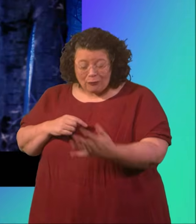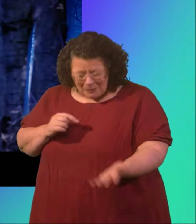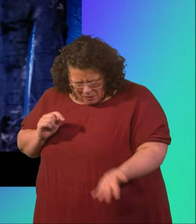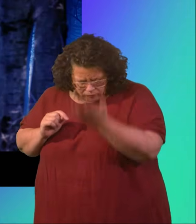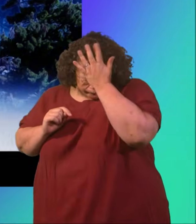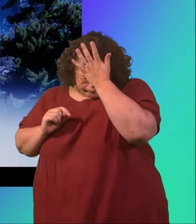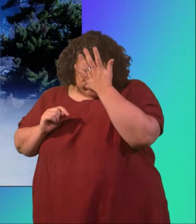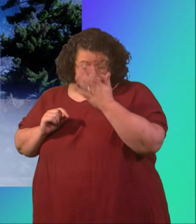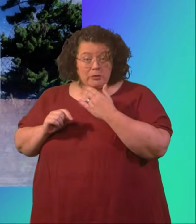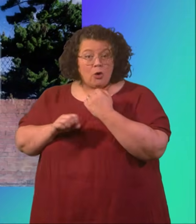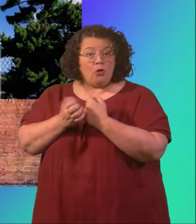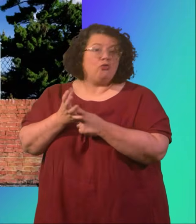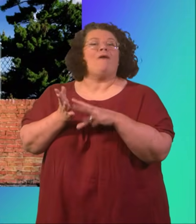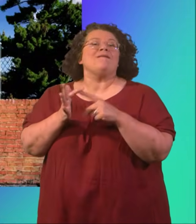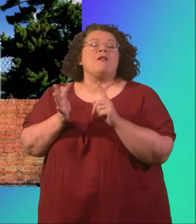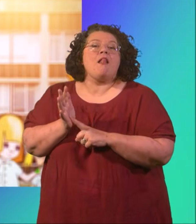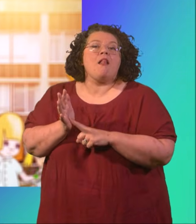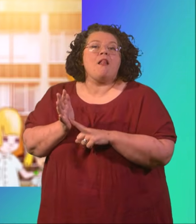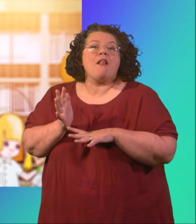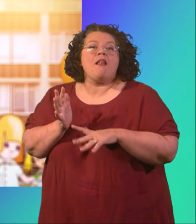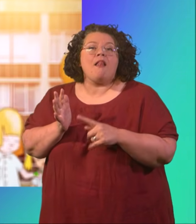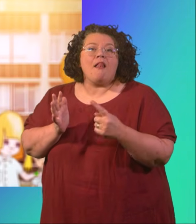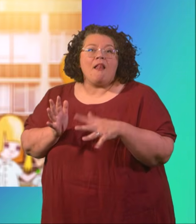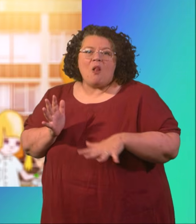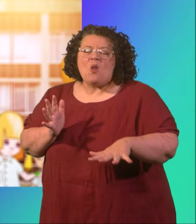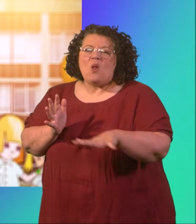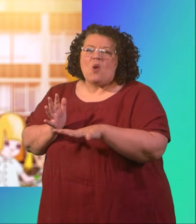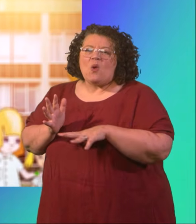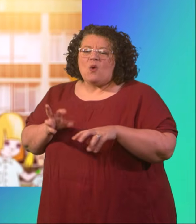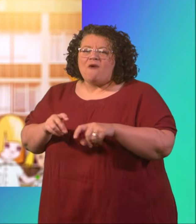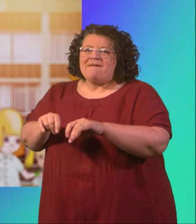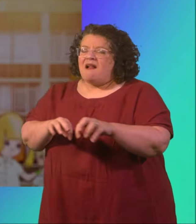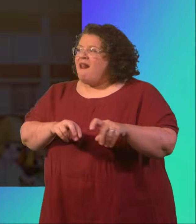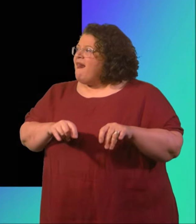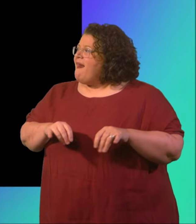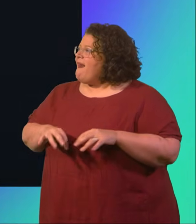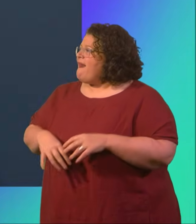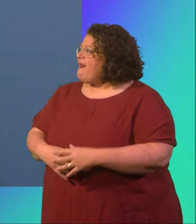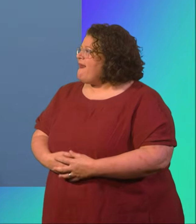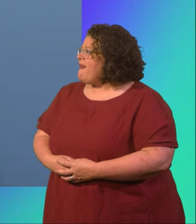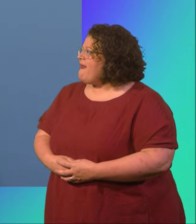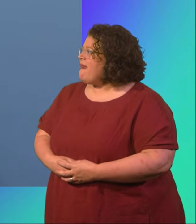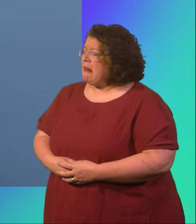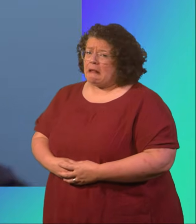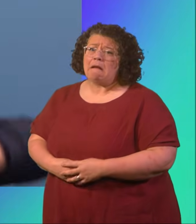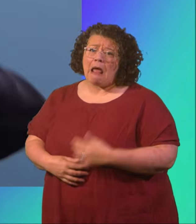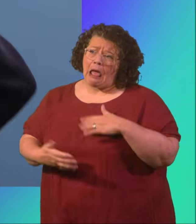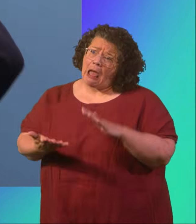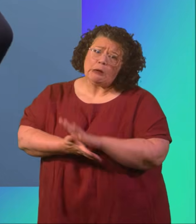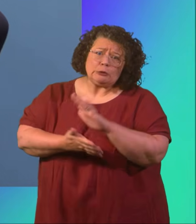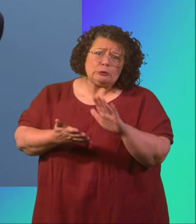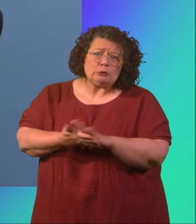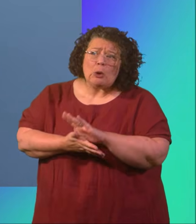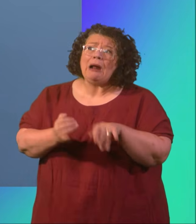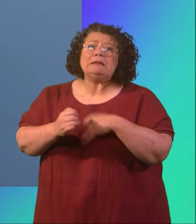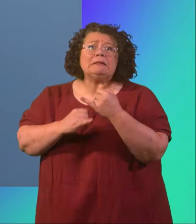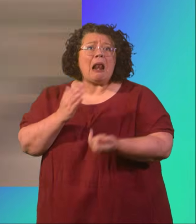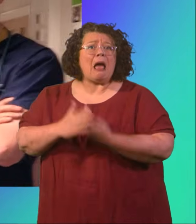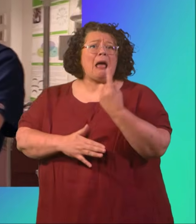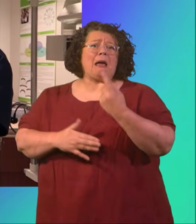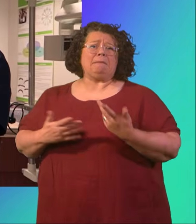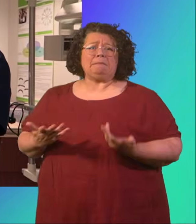he tripped and smacked his head on the ground. Ouch! It was a good game until I fell